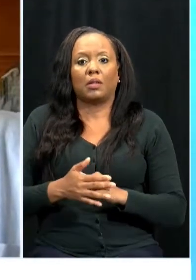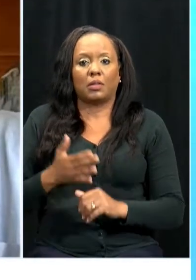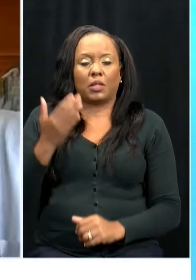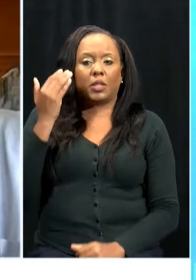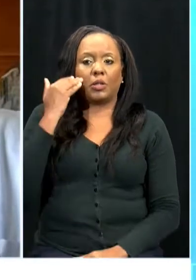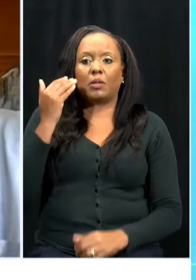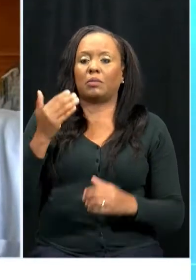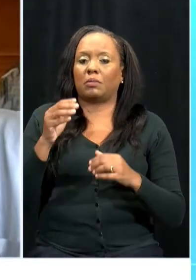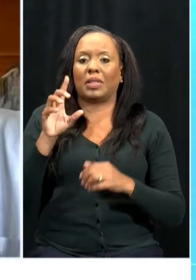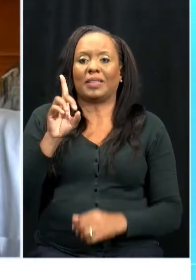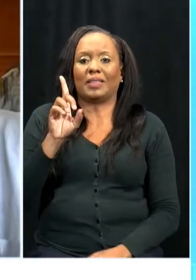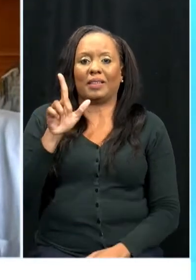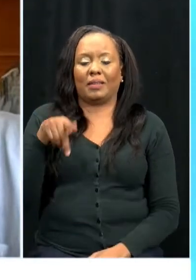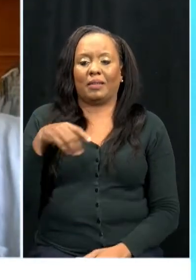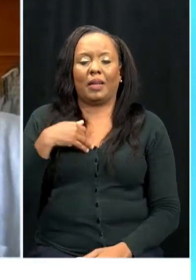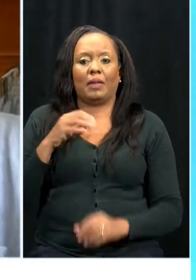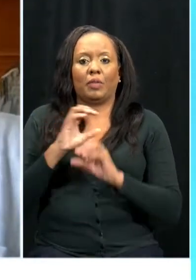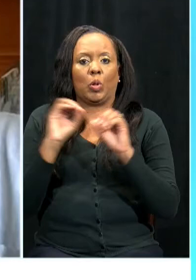the parliament.